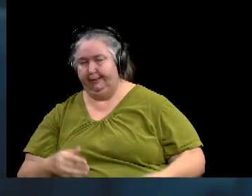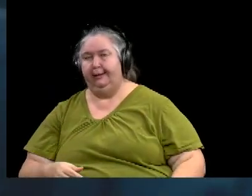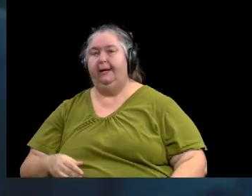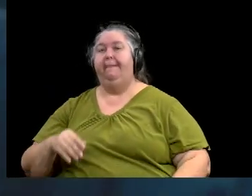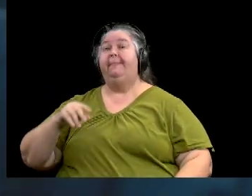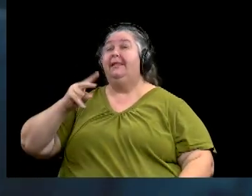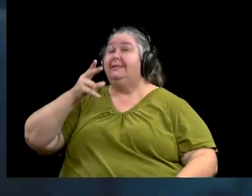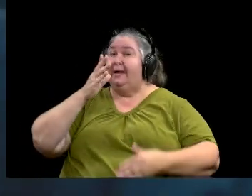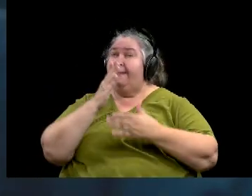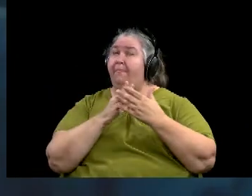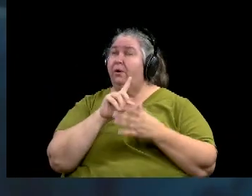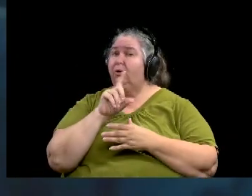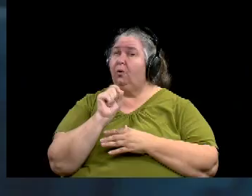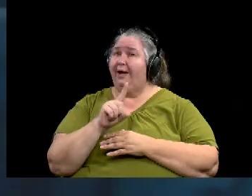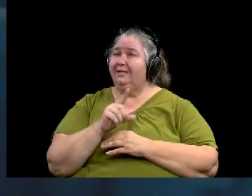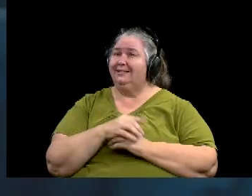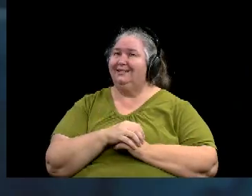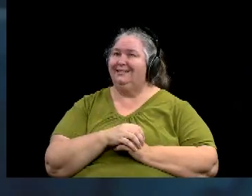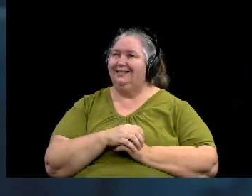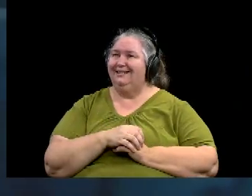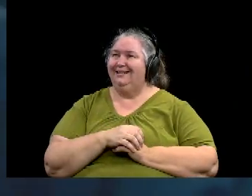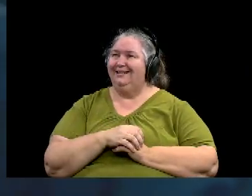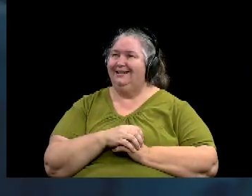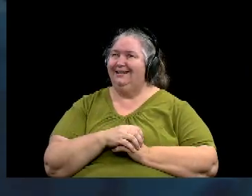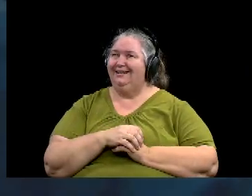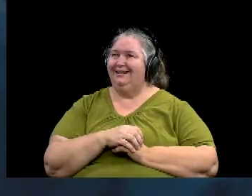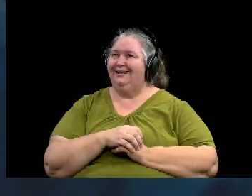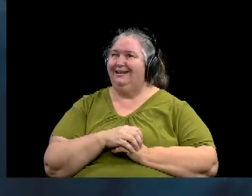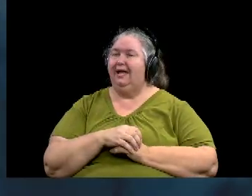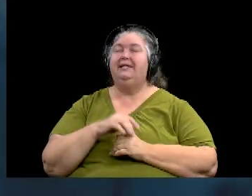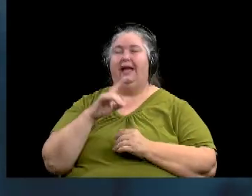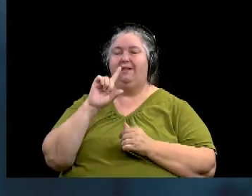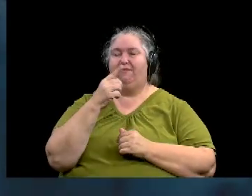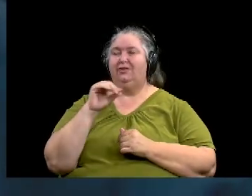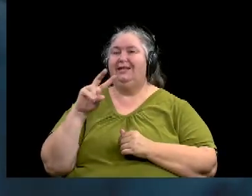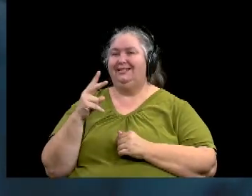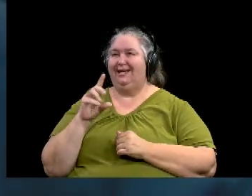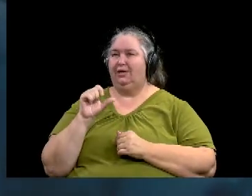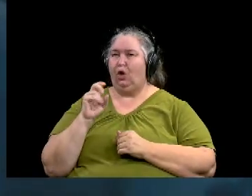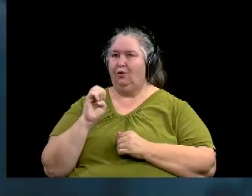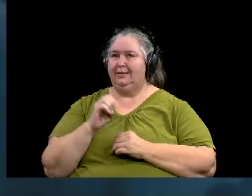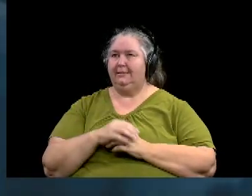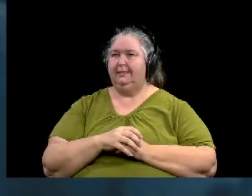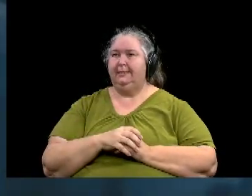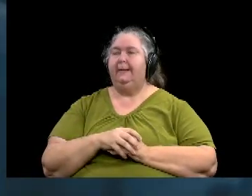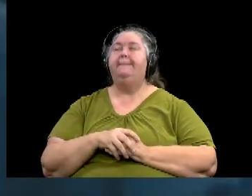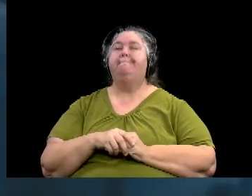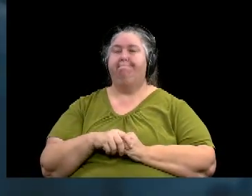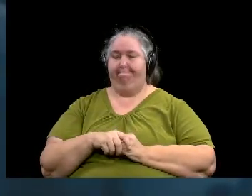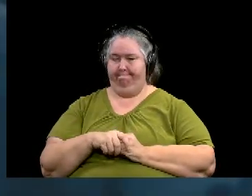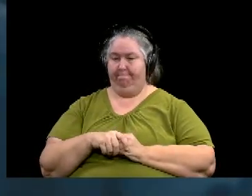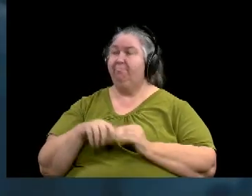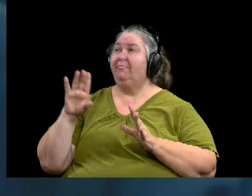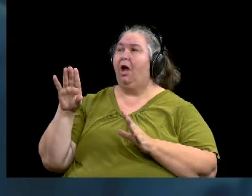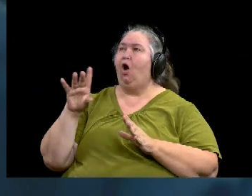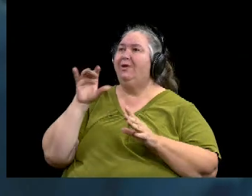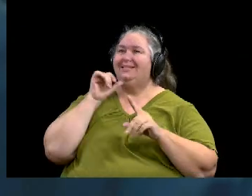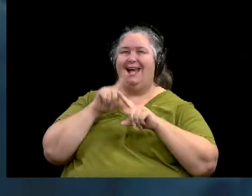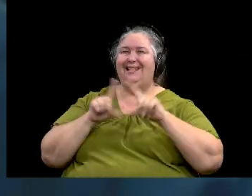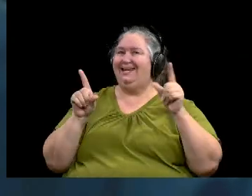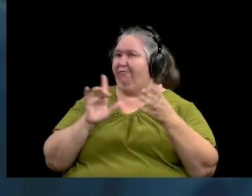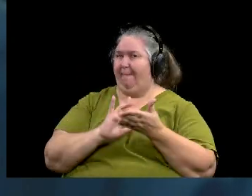second and the first doses. You want me to get that? Yeah, go ahead. So it's not a different medicine, it's not a different vaccine, it's just more of the